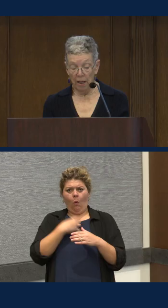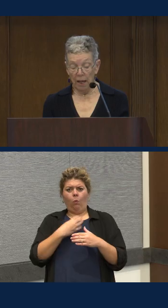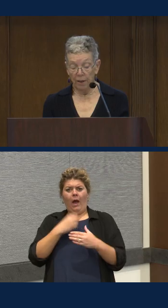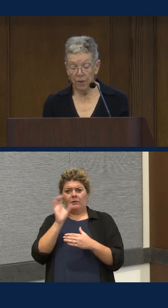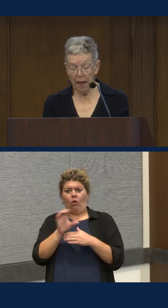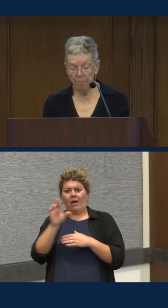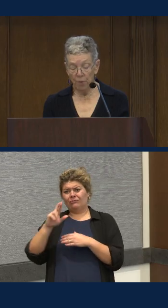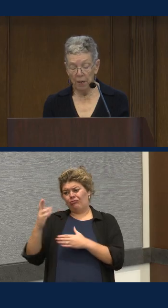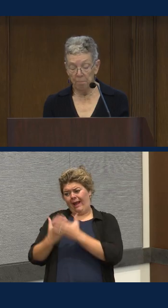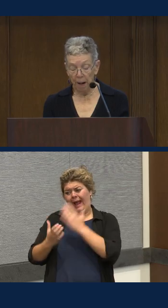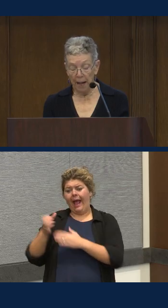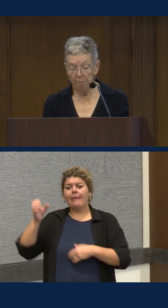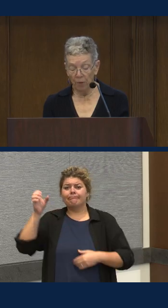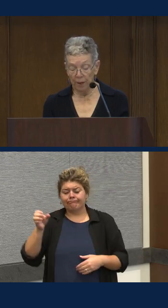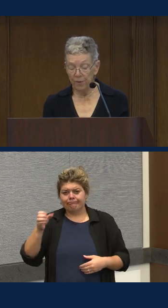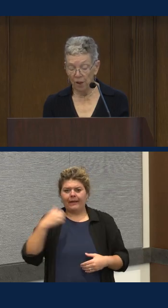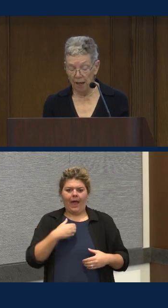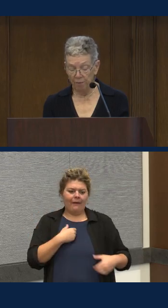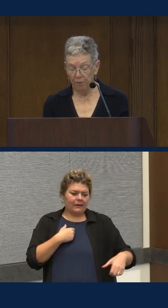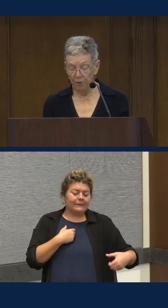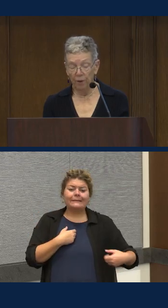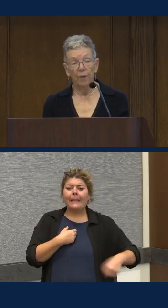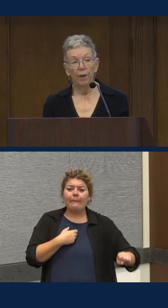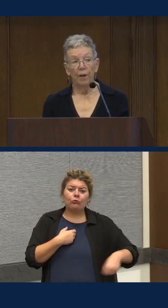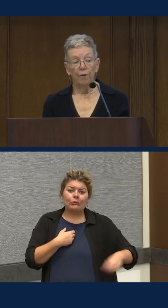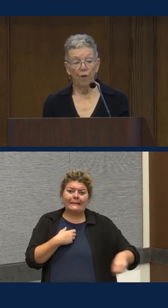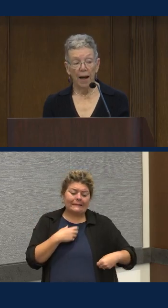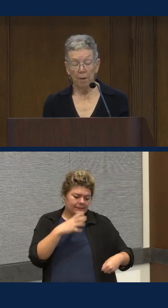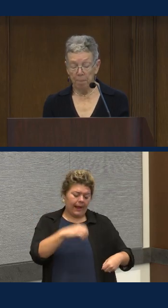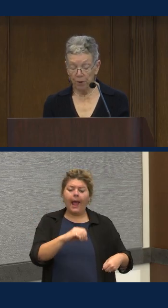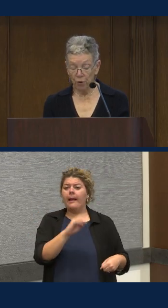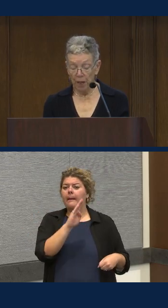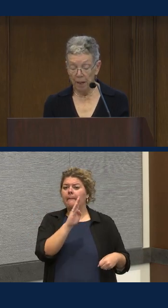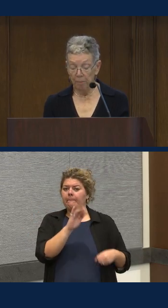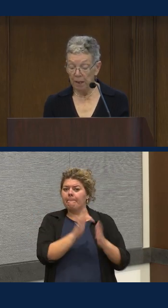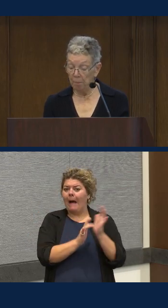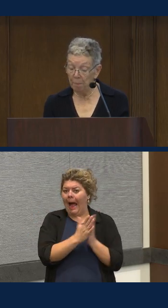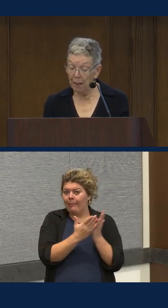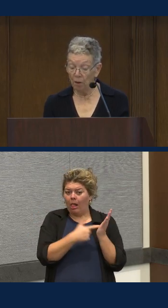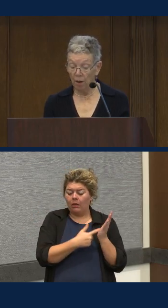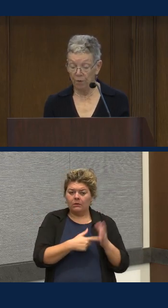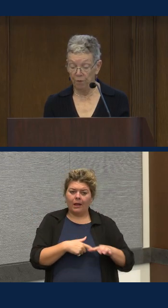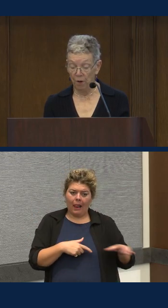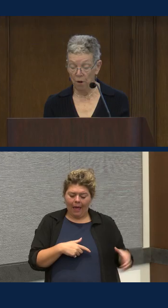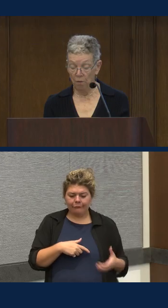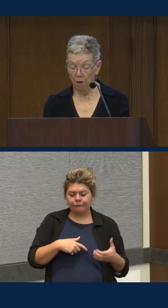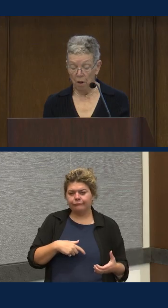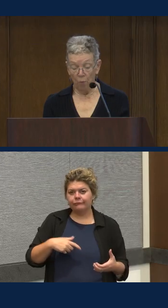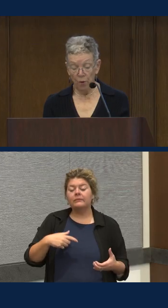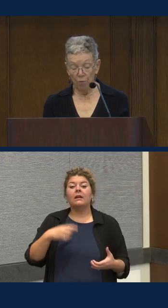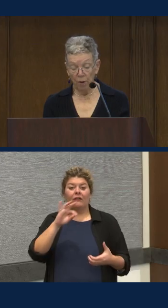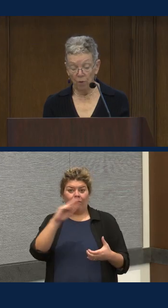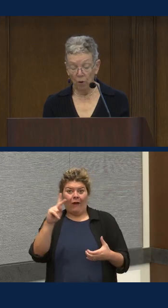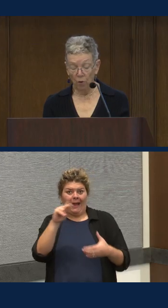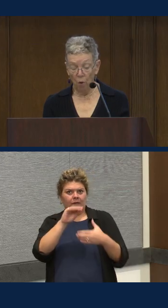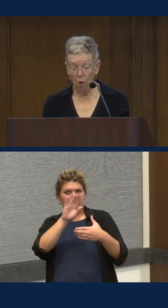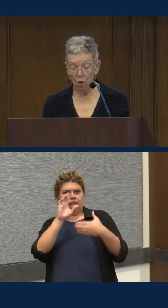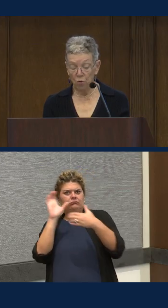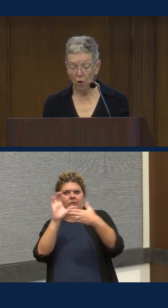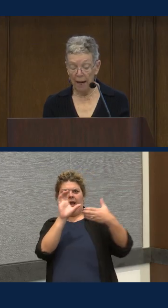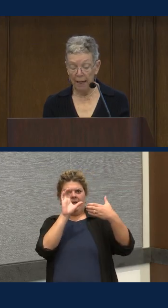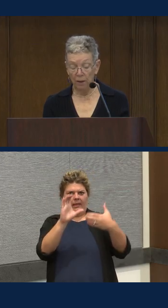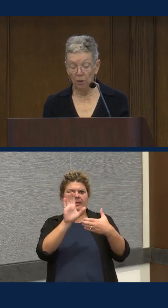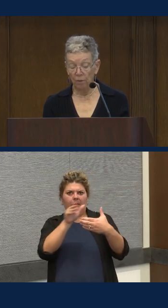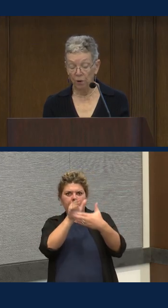hand and a tambourine and Bible in his left. Frank pictured him in the middle of the photo, with the river a